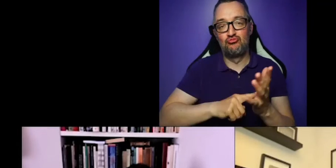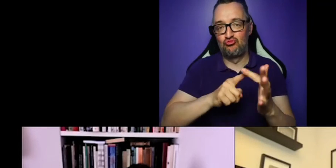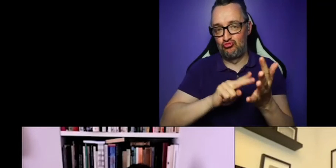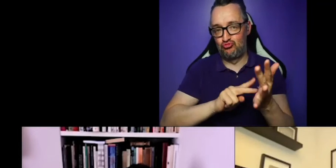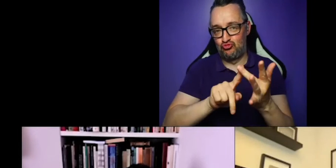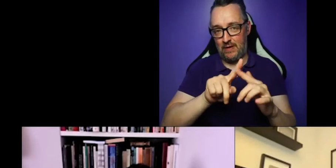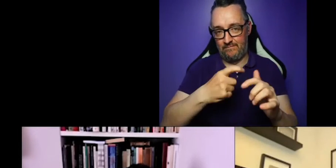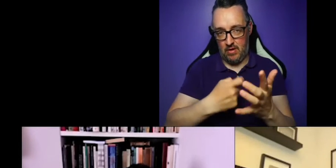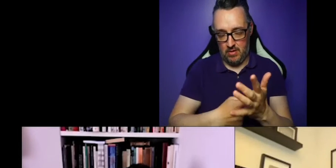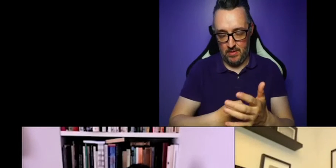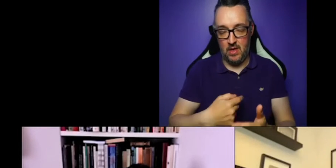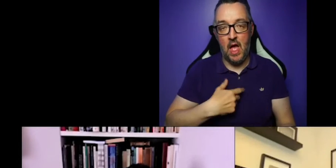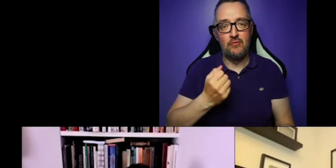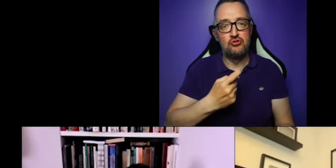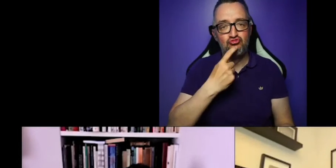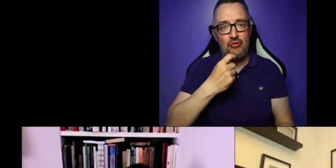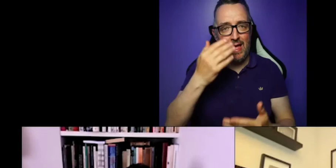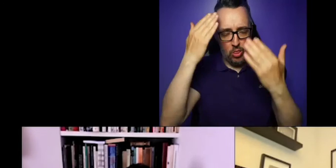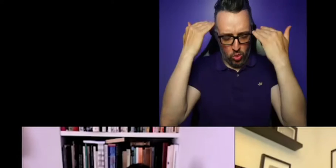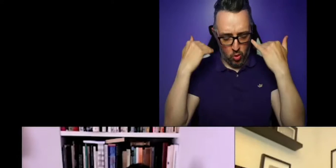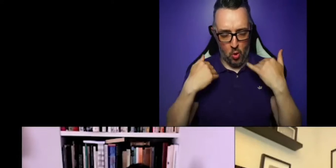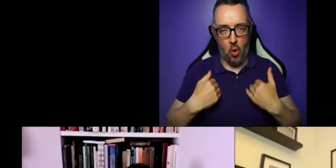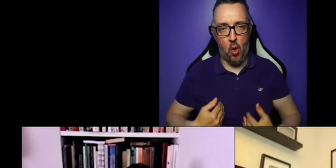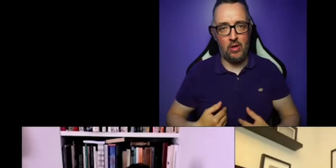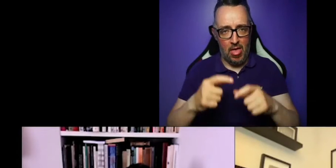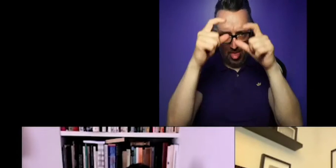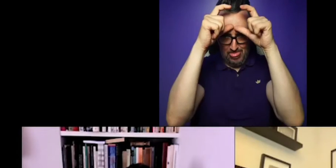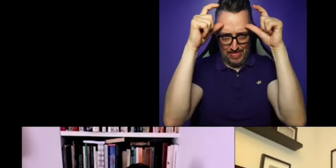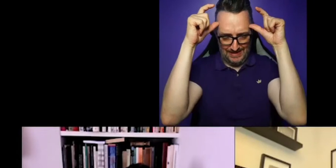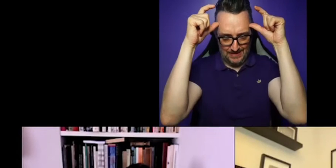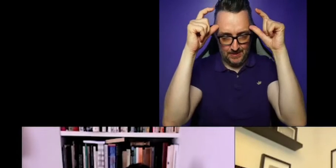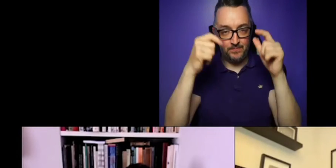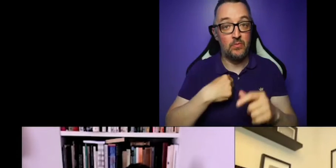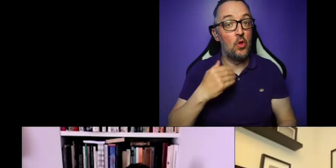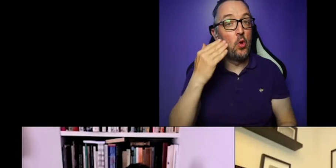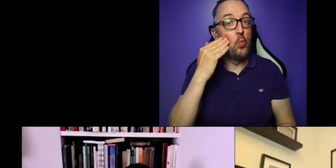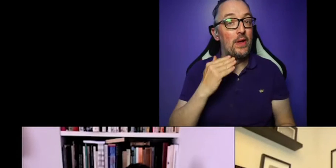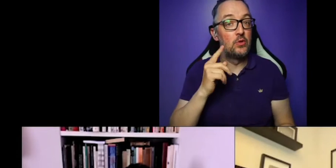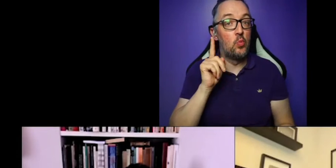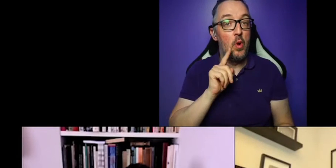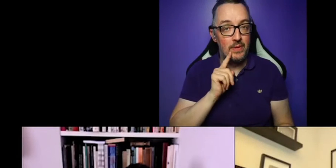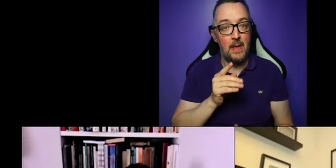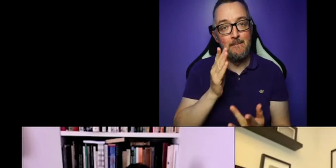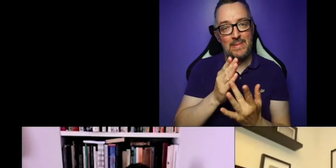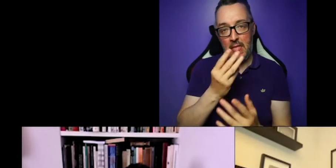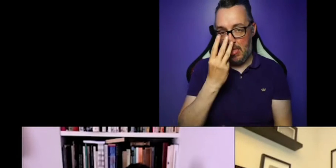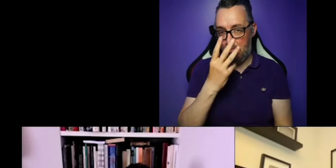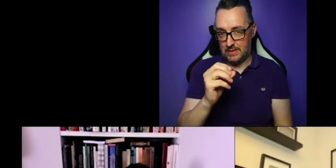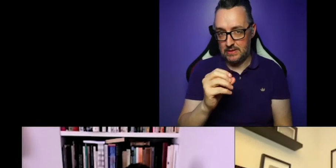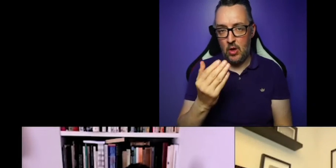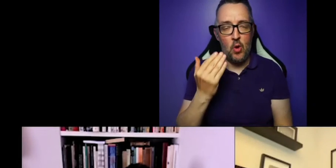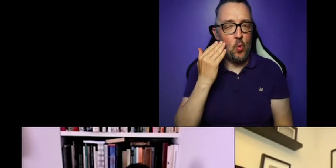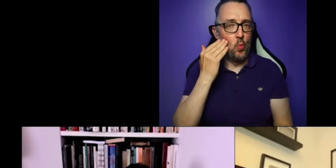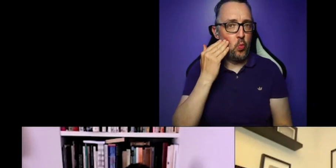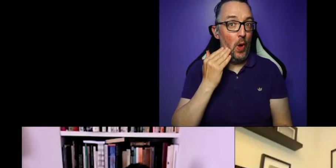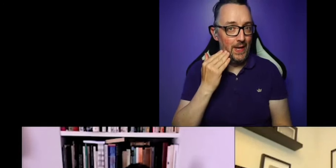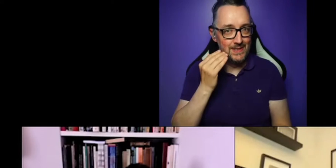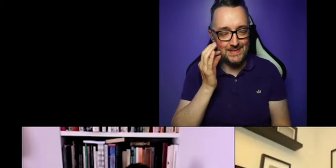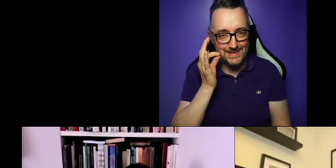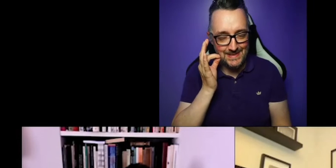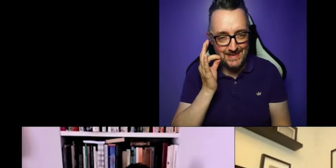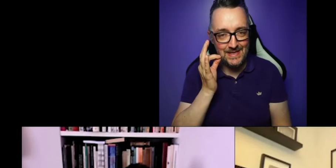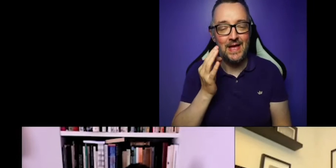I have long red hair with a thick red fringe. I am a white woman in my mid-30s with very pale